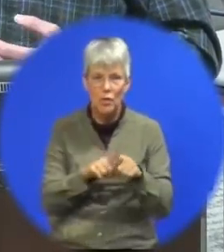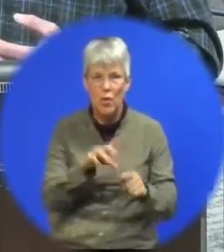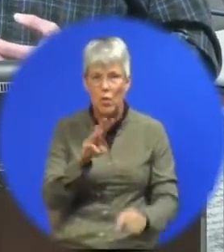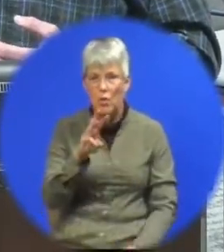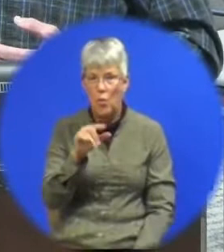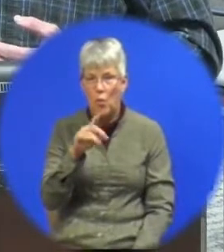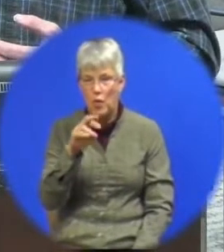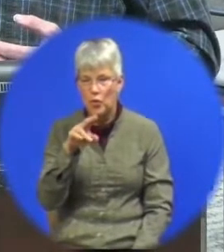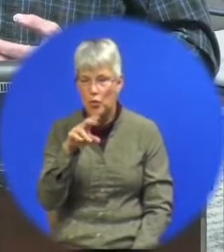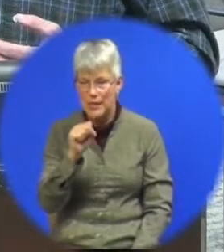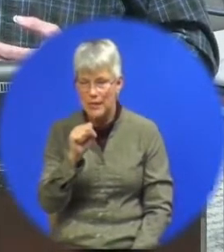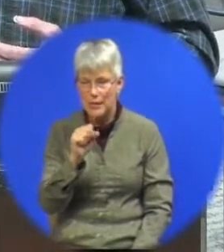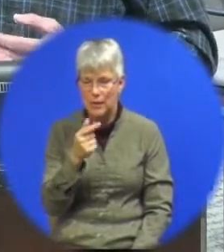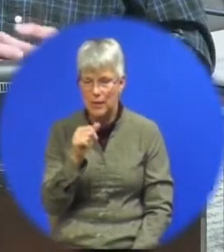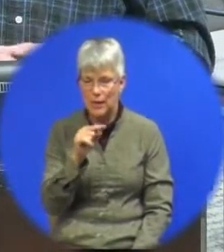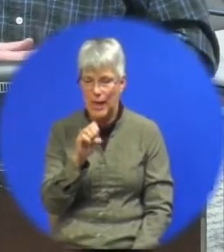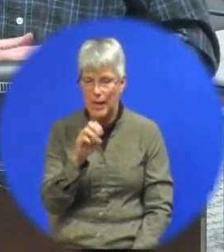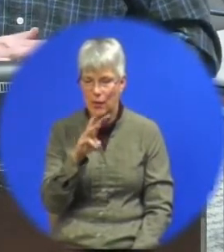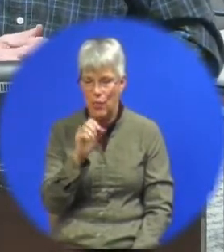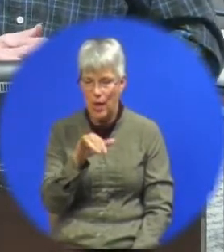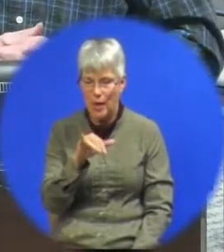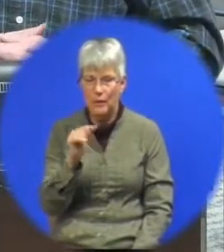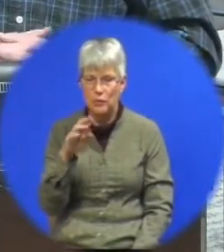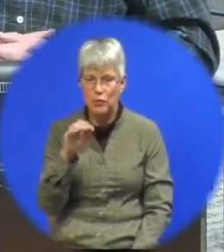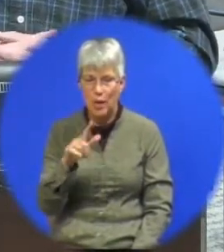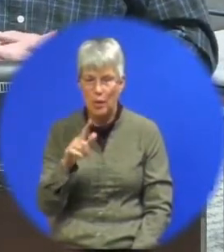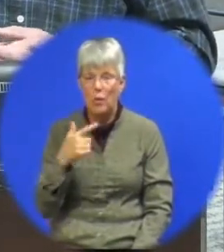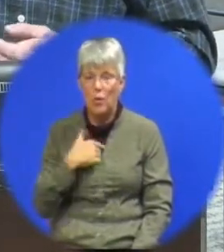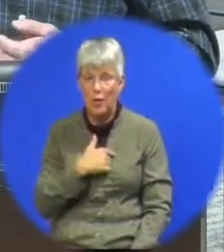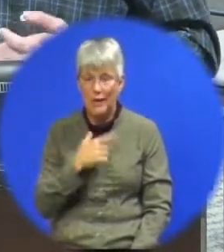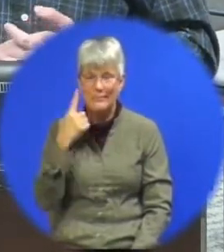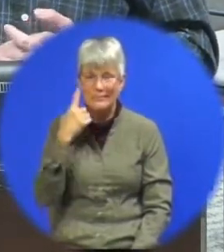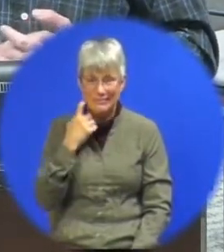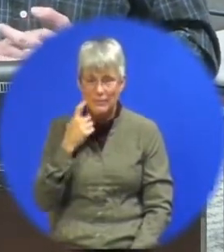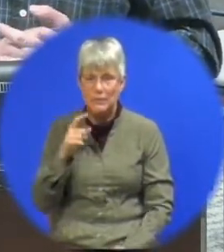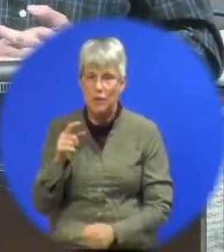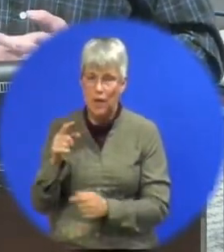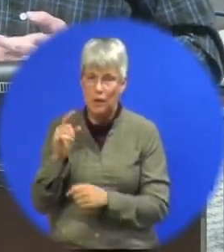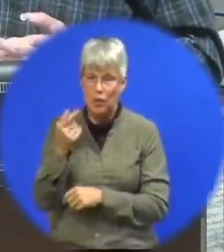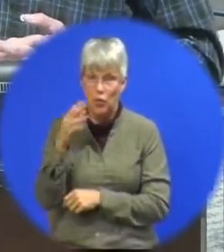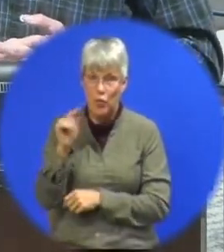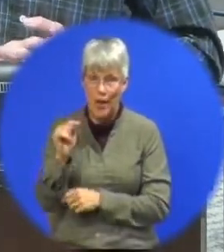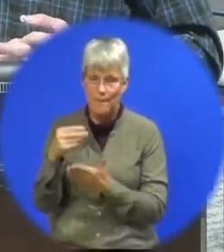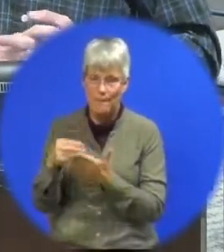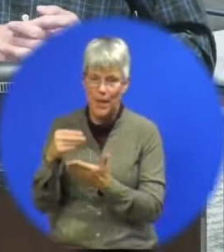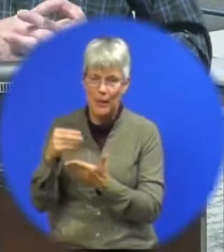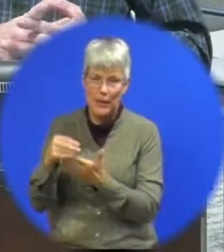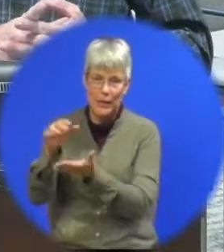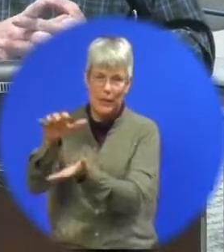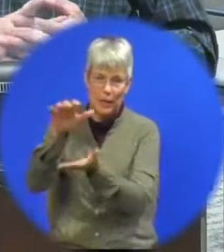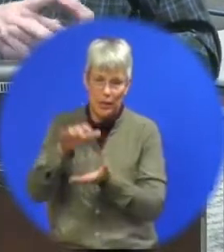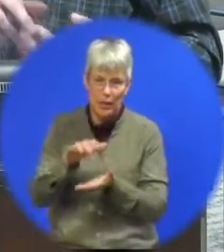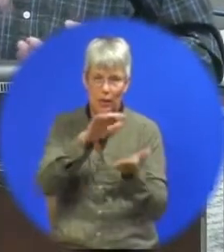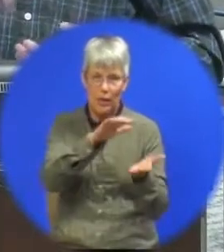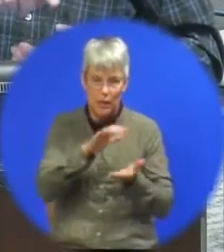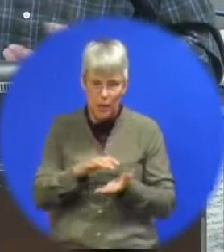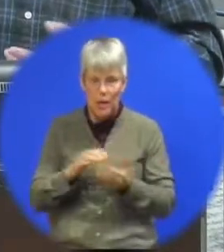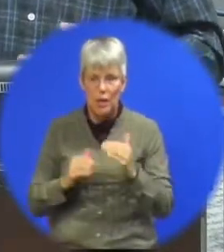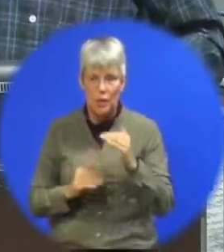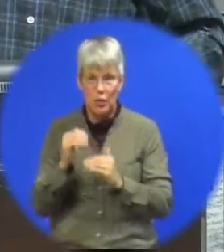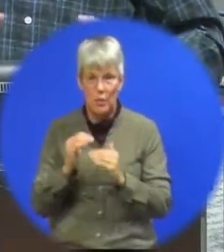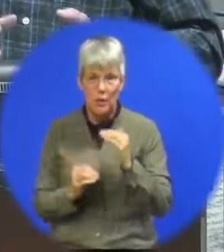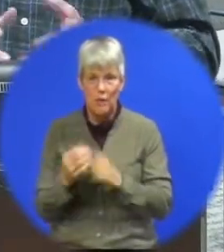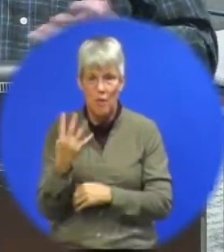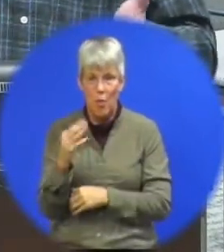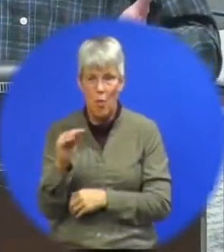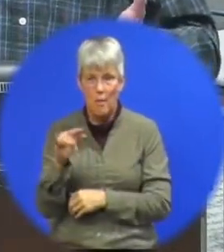Our organization just got 2 grants from the State Trails program to build, first of all, about 4 miles